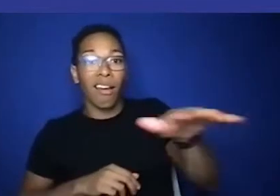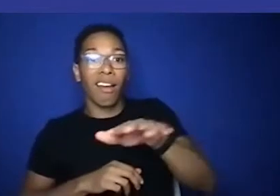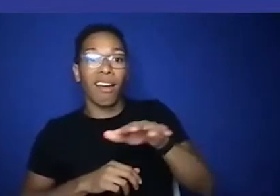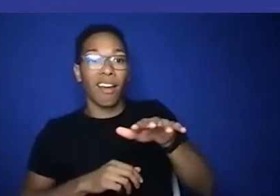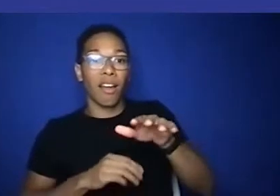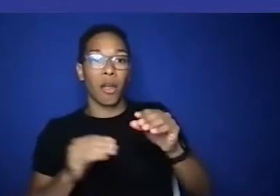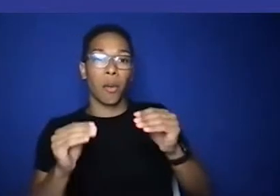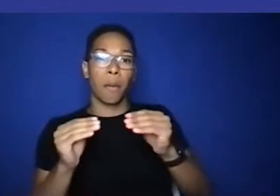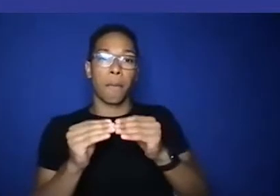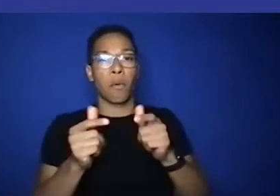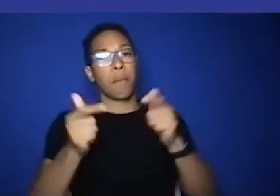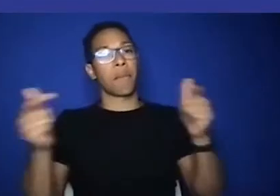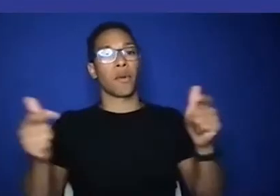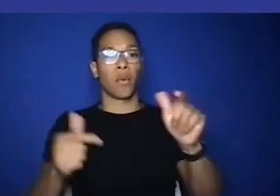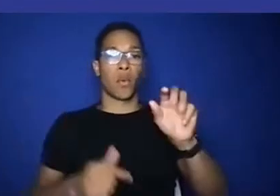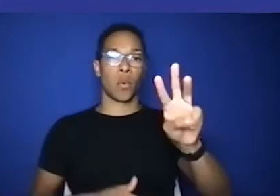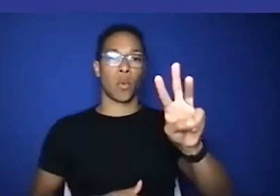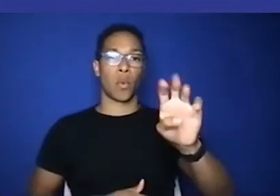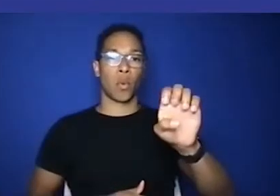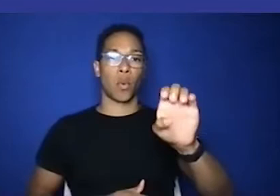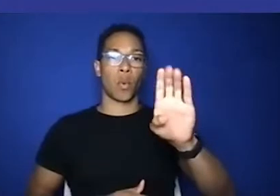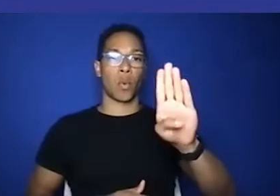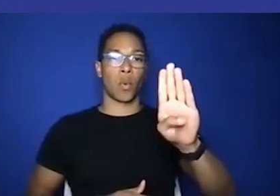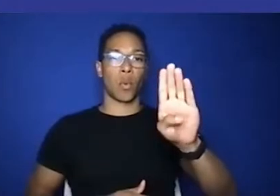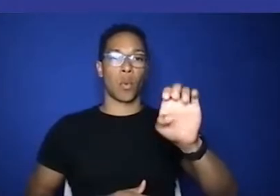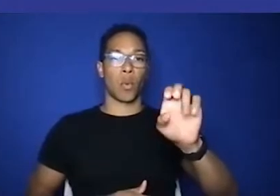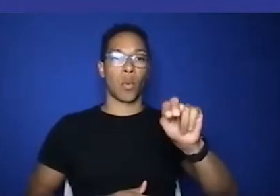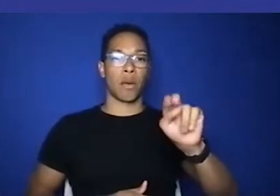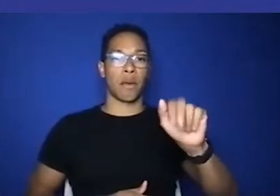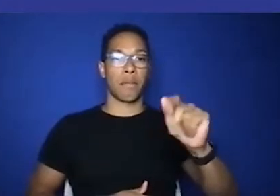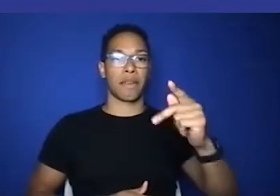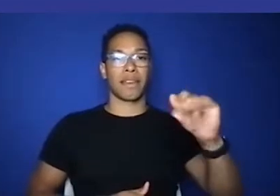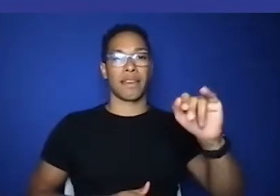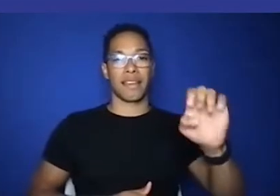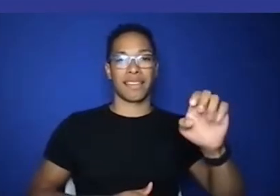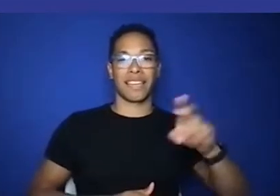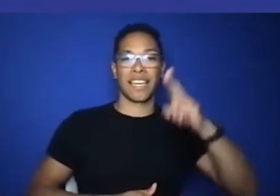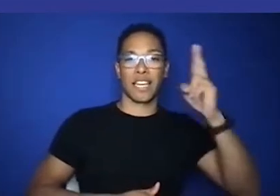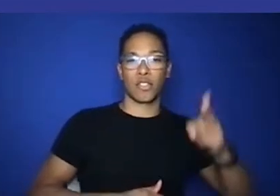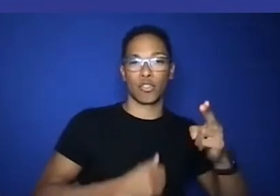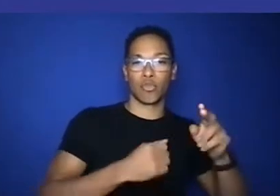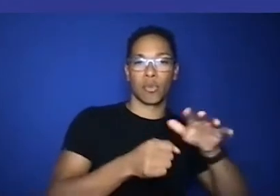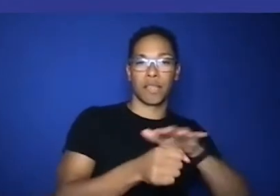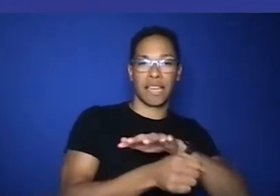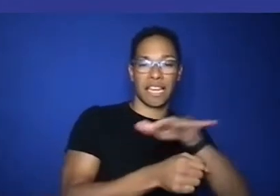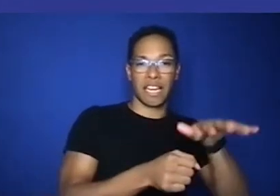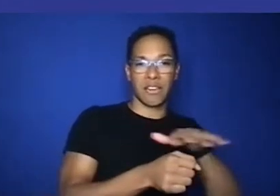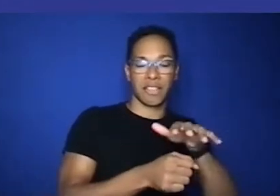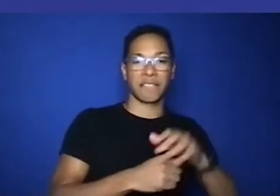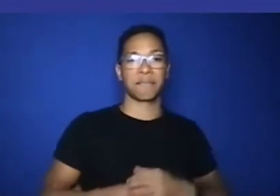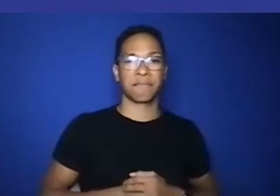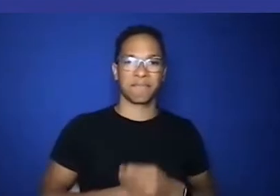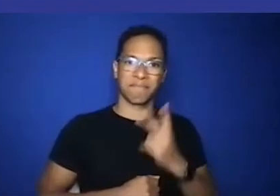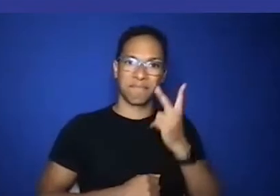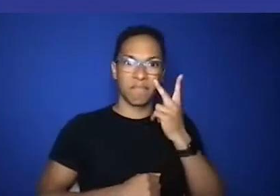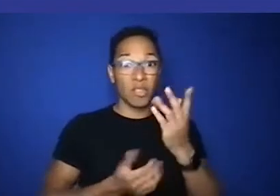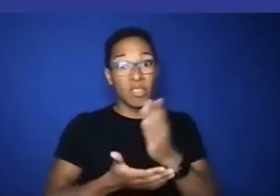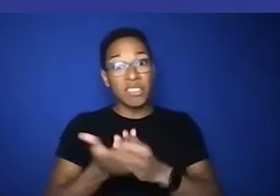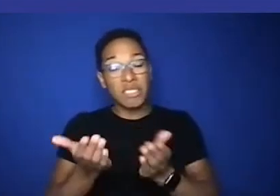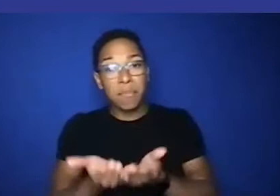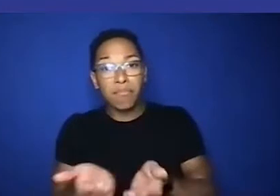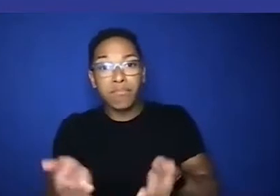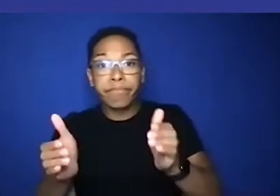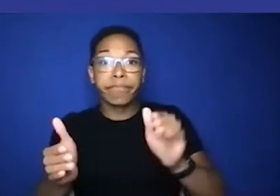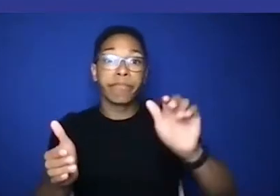Wabanaki cultural designation in the museum. And there were ash baskets and canoe